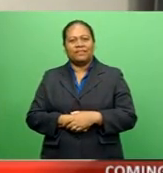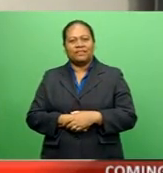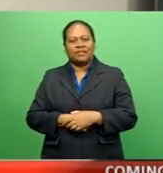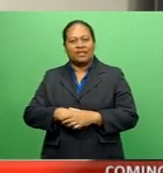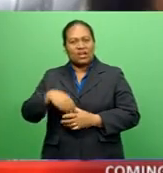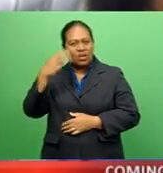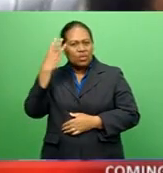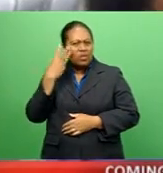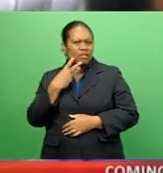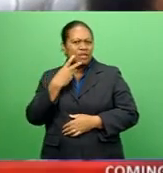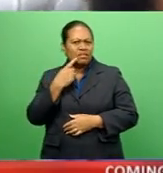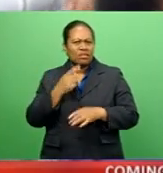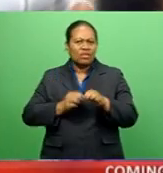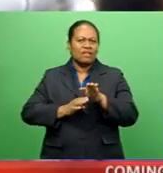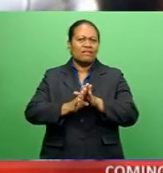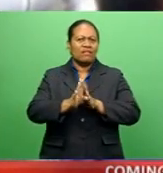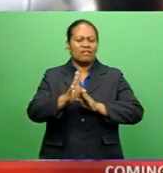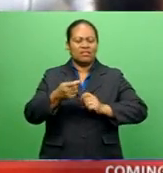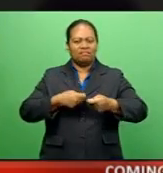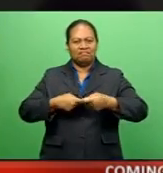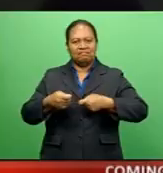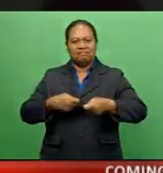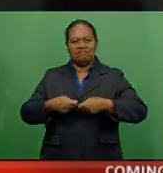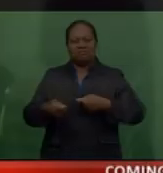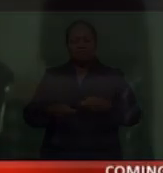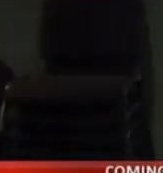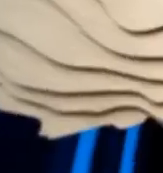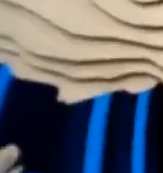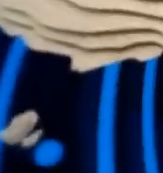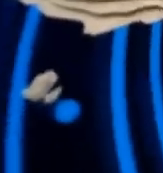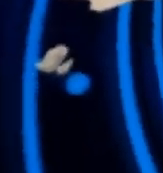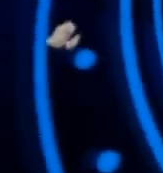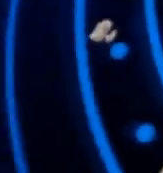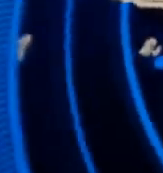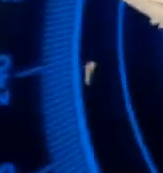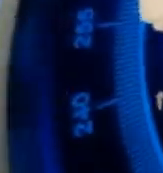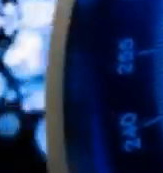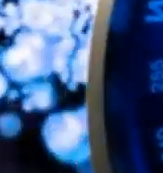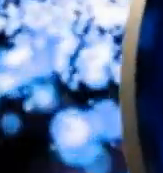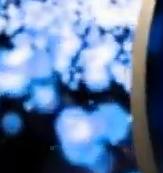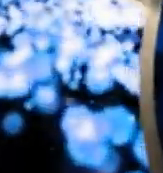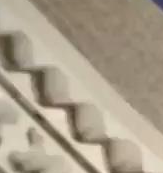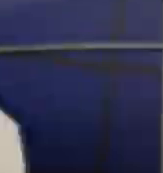And women commended for developing markets. Stay with us.